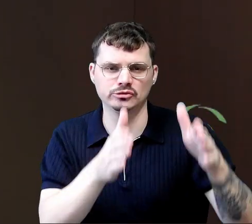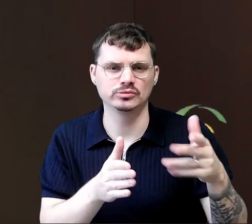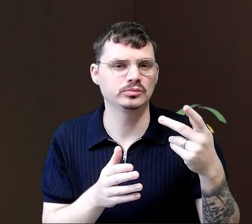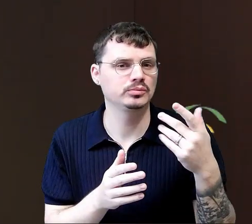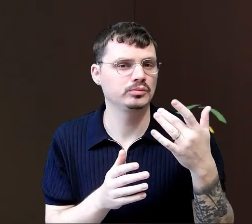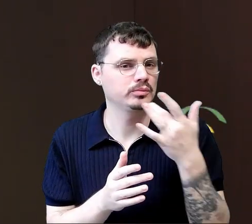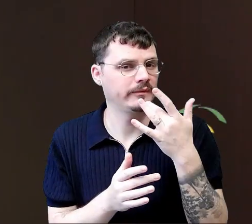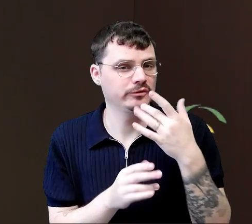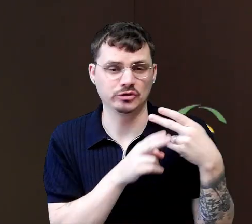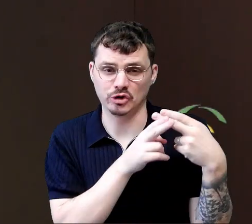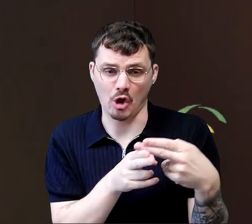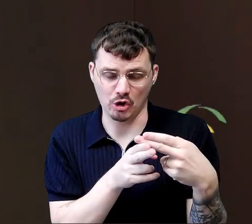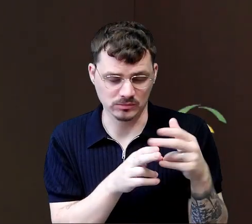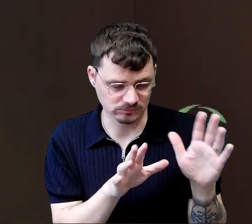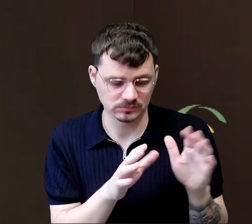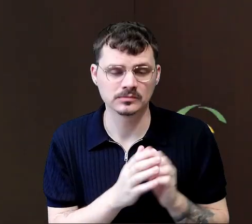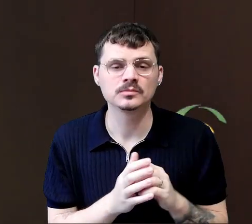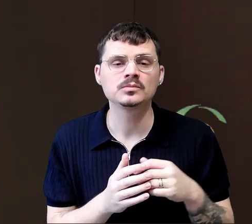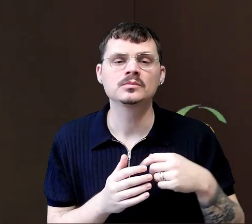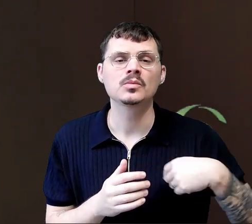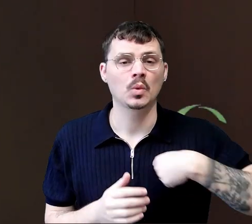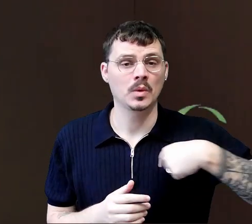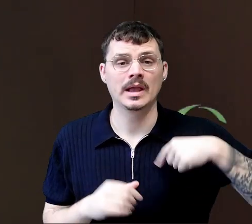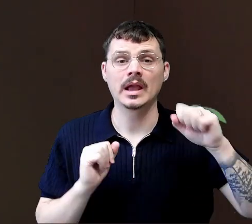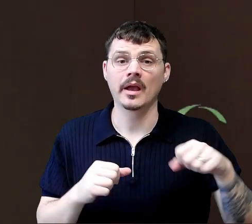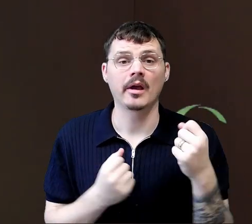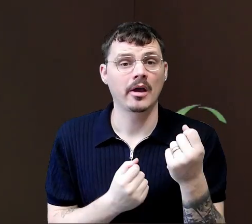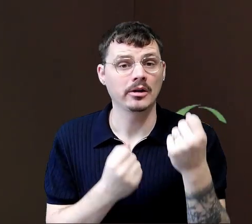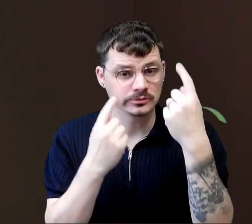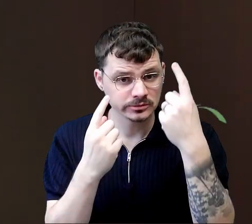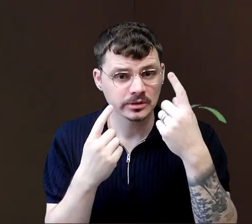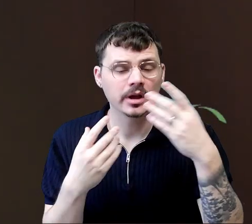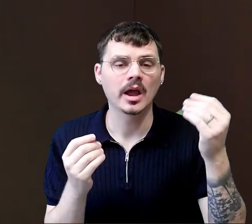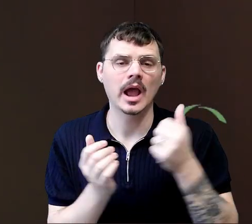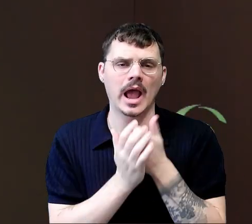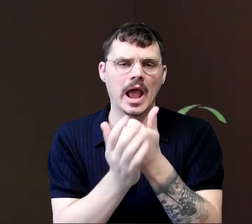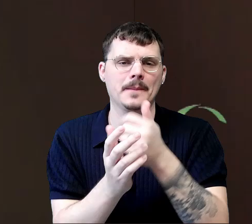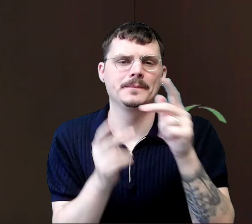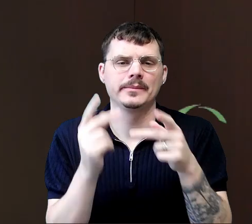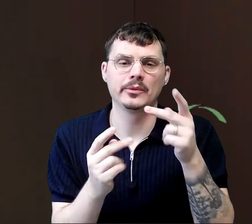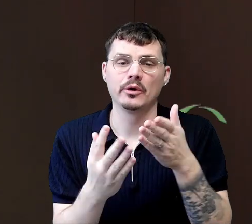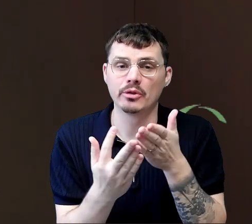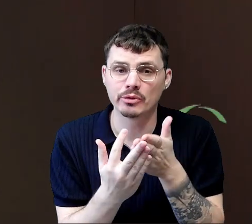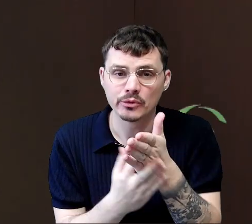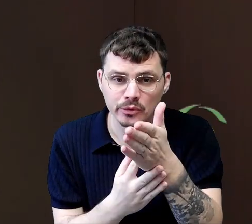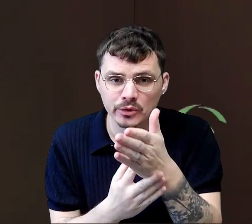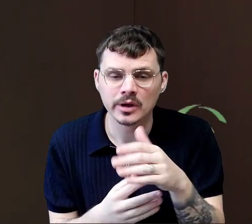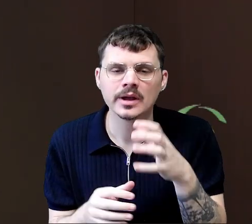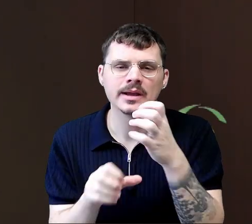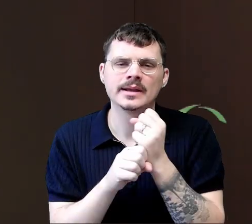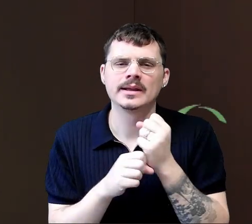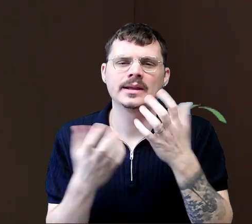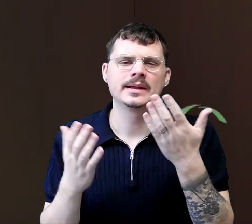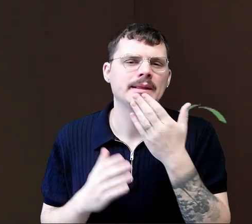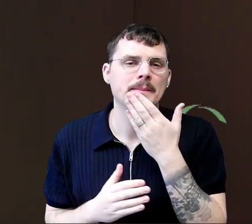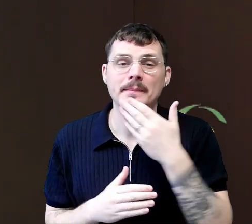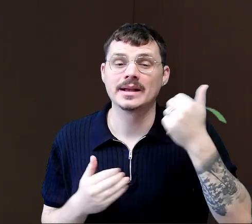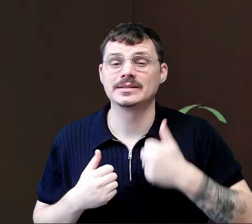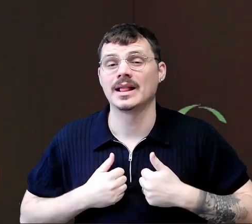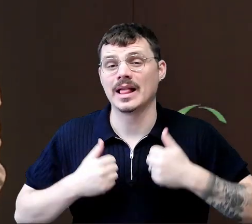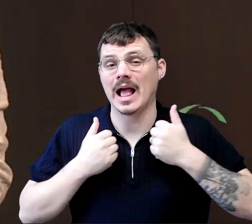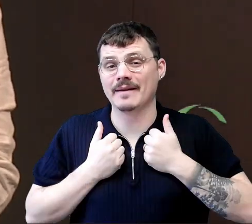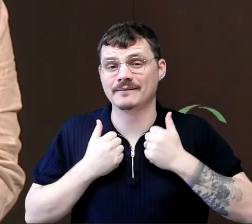person prefers, we can understand it and help people through it, help them get the best